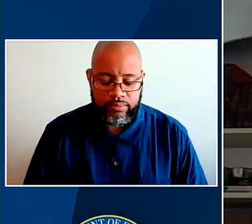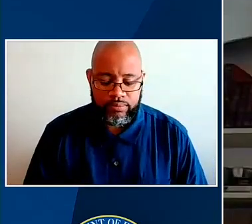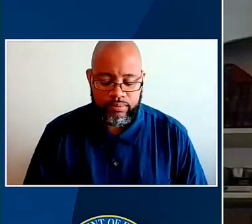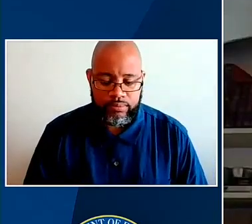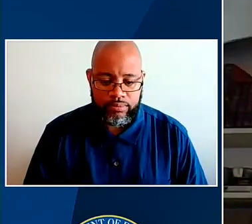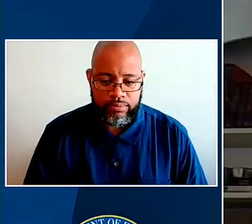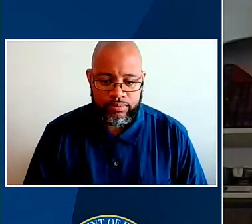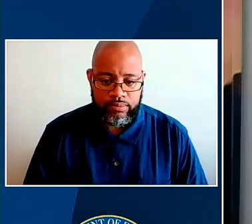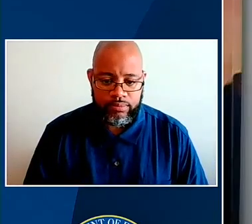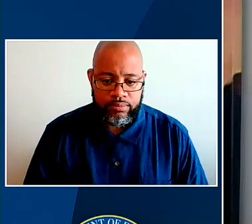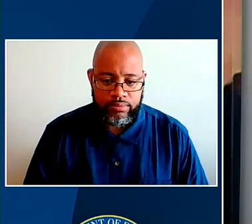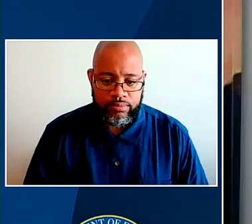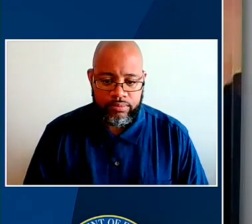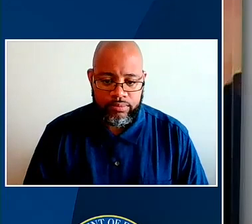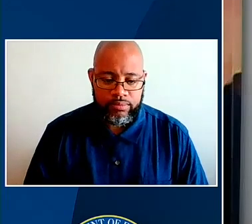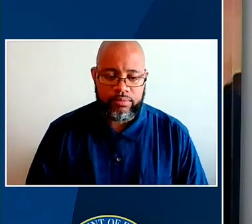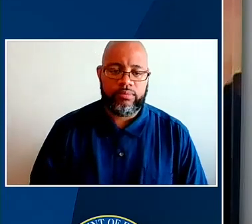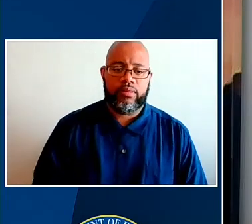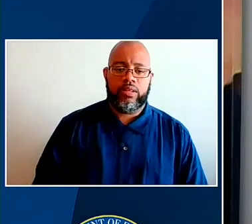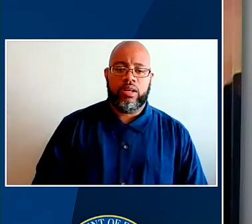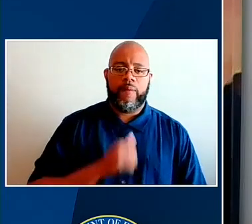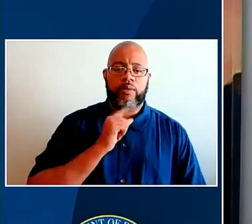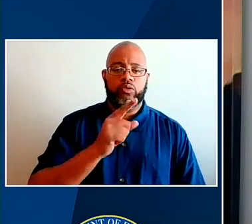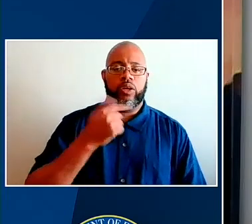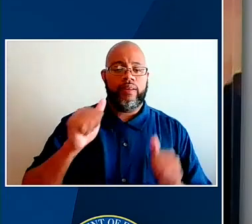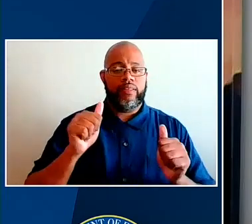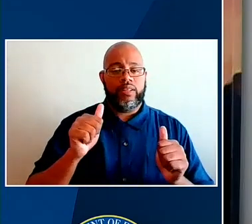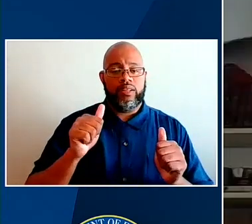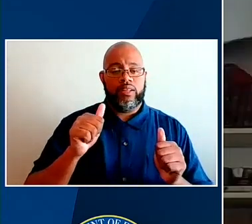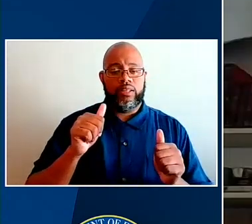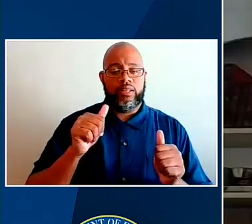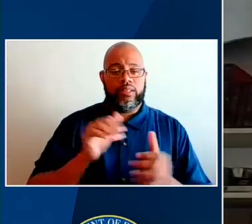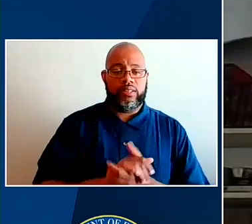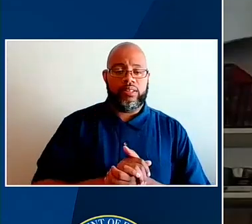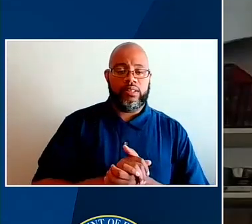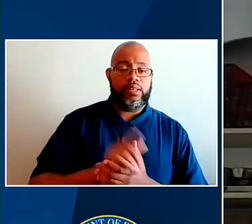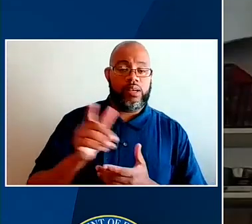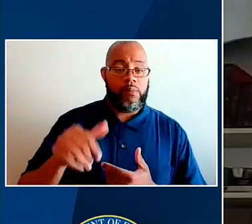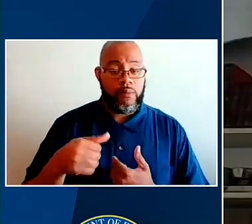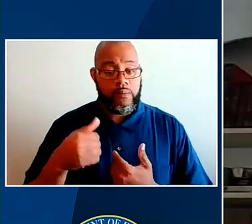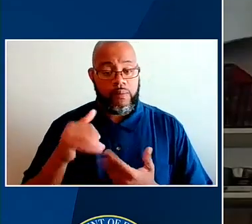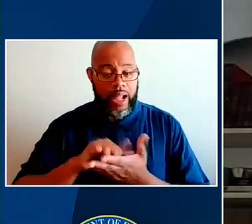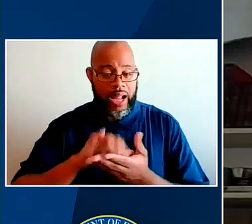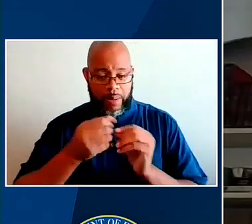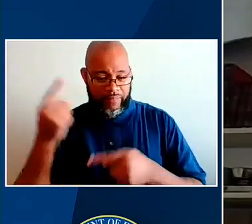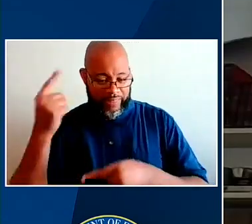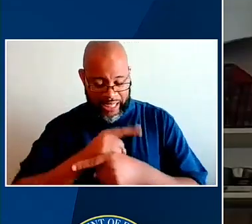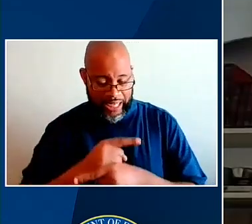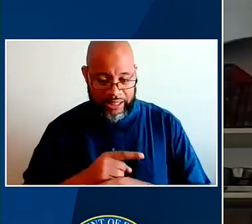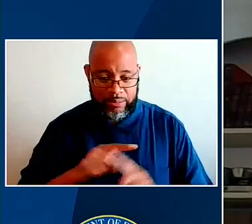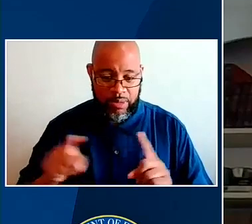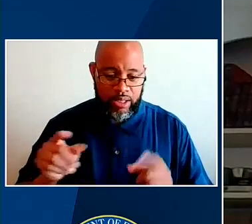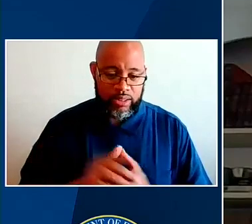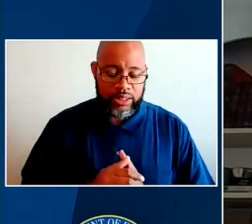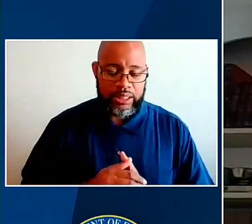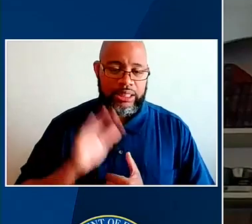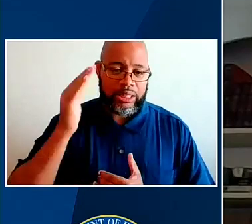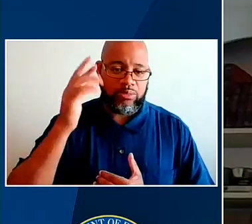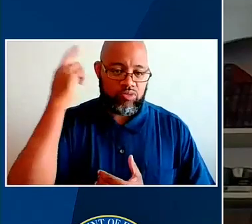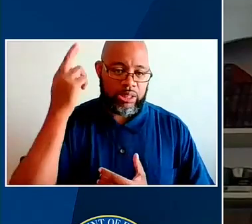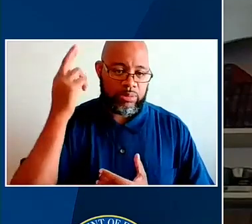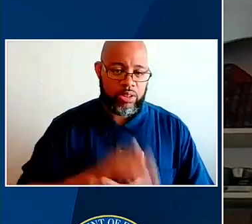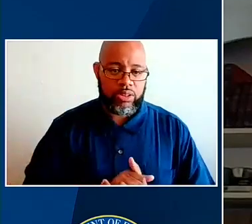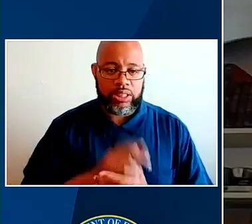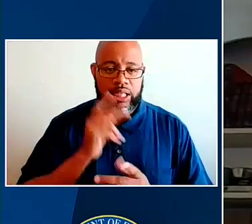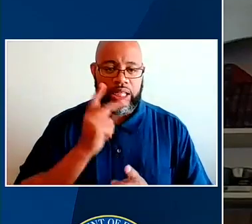They're drawn from different processes. Yeah, sense. I'm not sure that there's anything sacred about these number of days, but they seem reasonable to keep